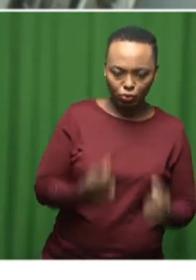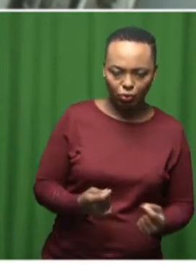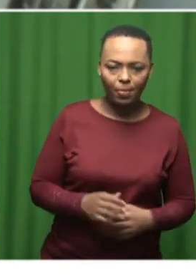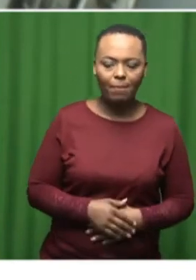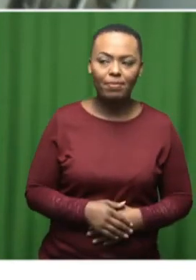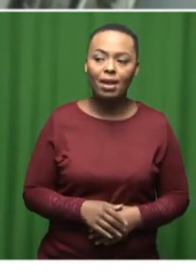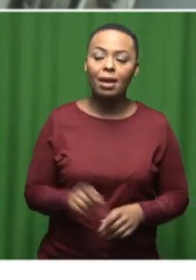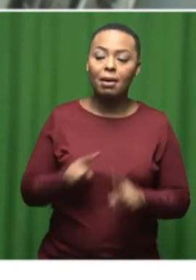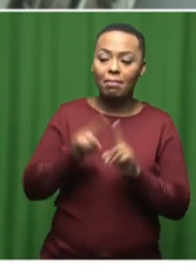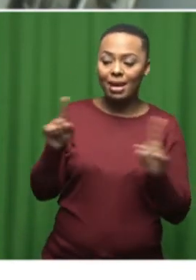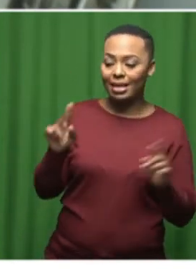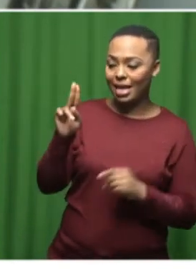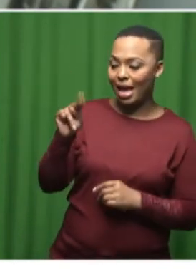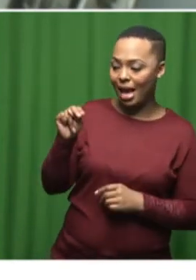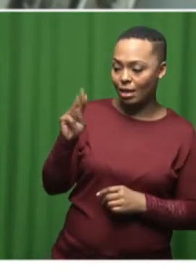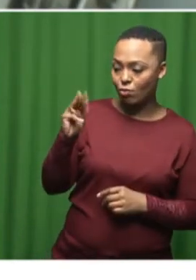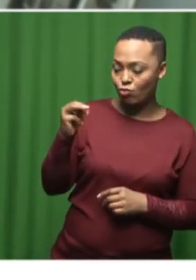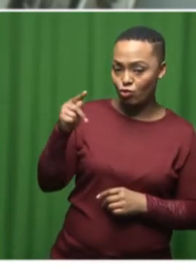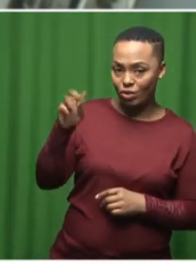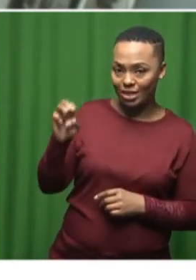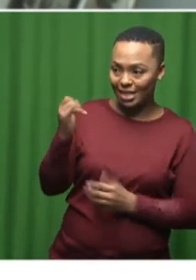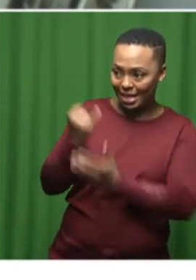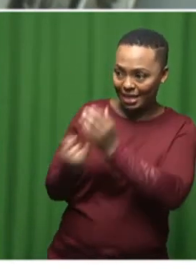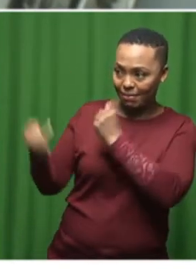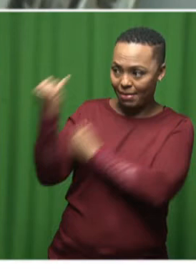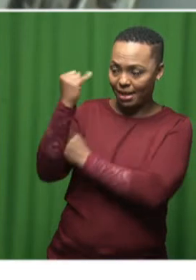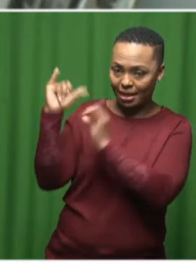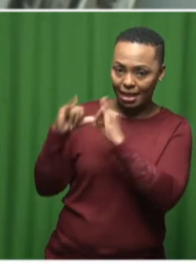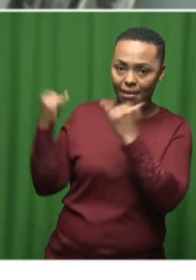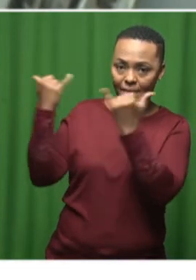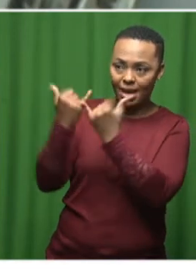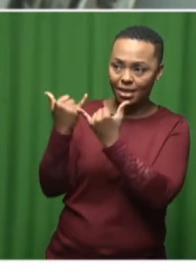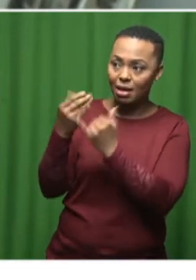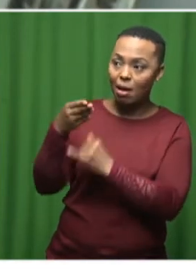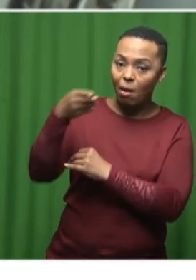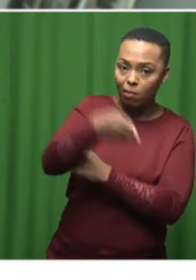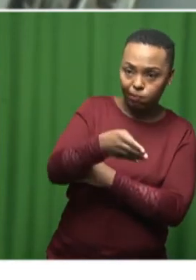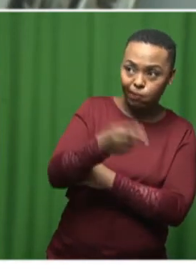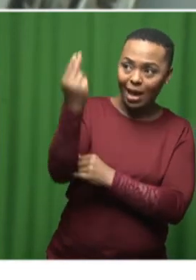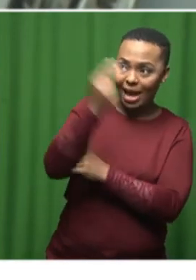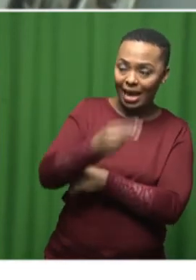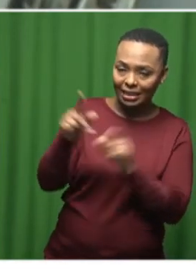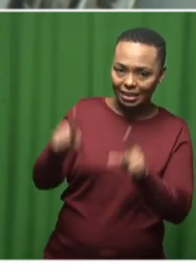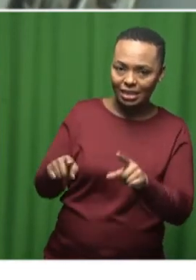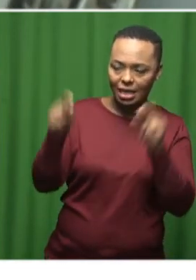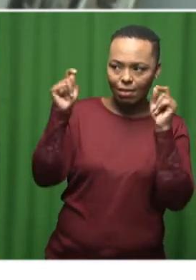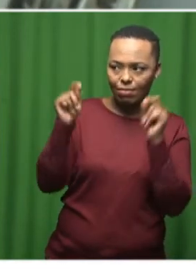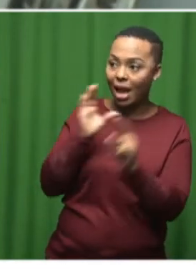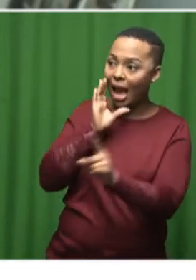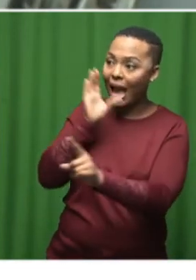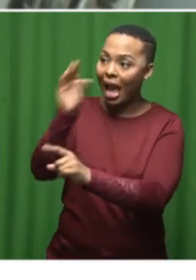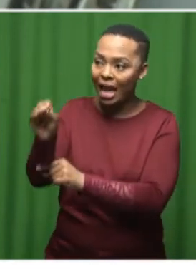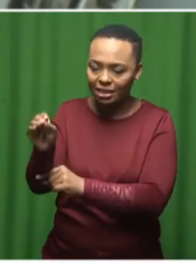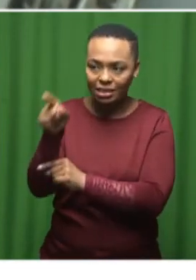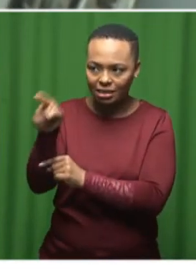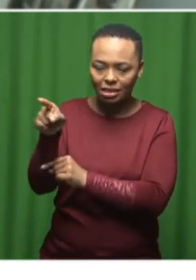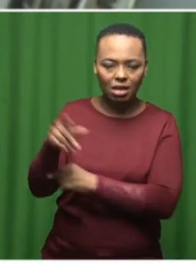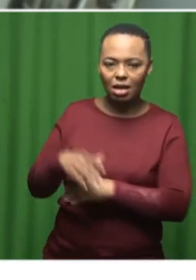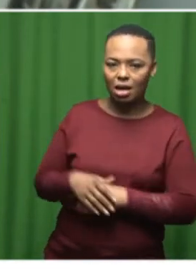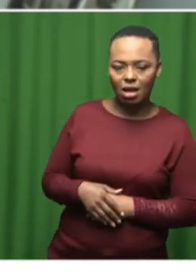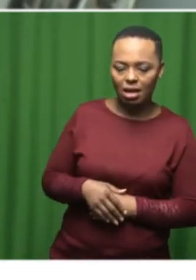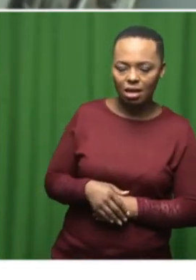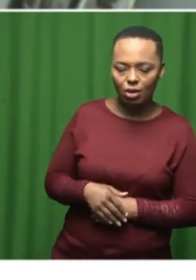Company, who is an independent company who is based at Artscape, which we don't ask any money from as an